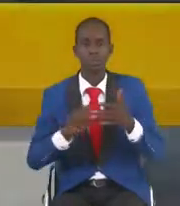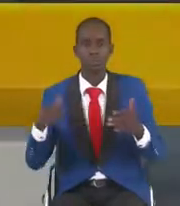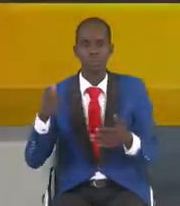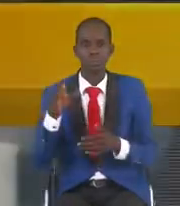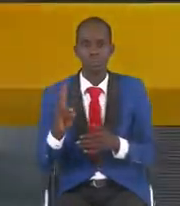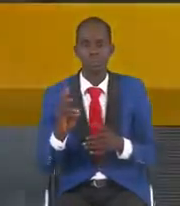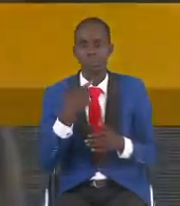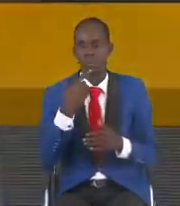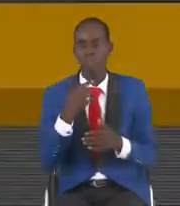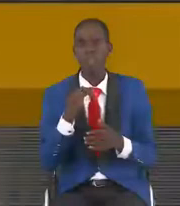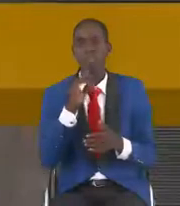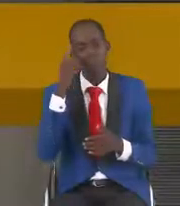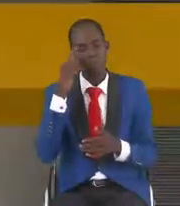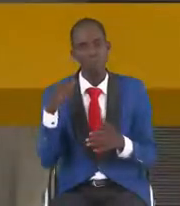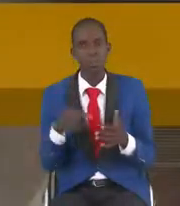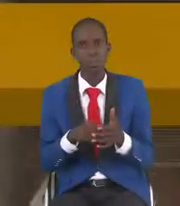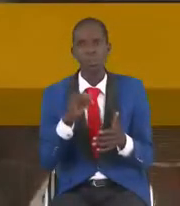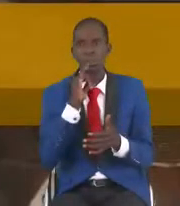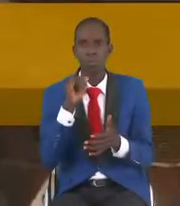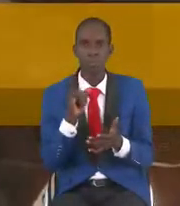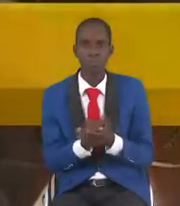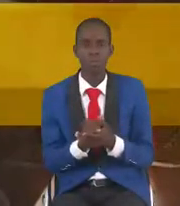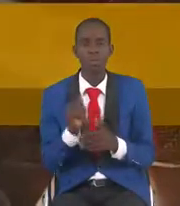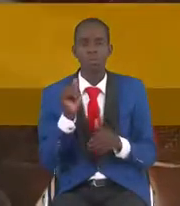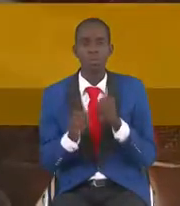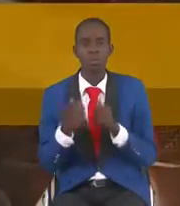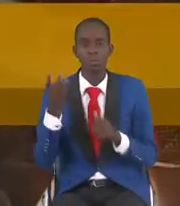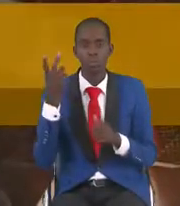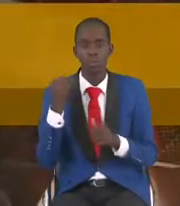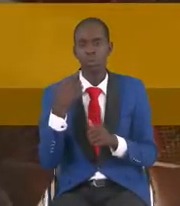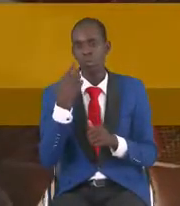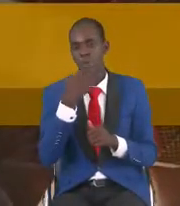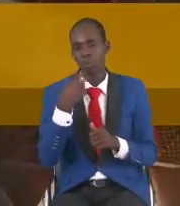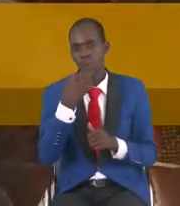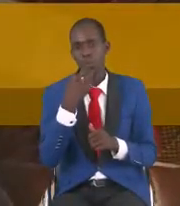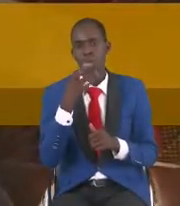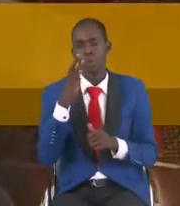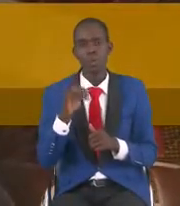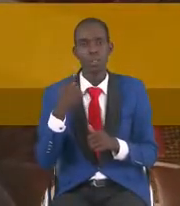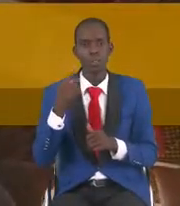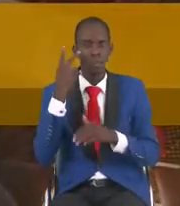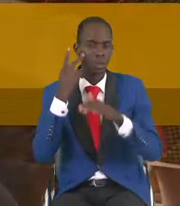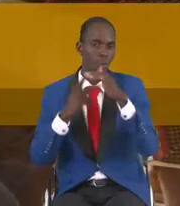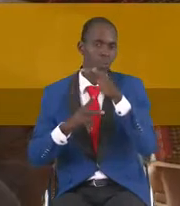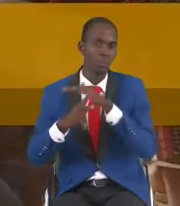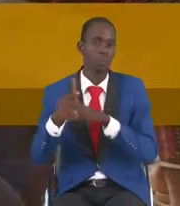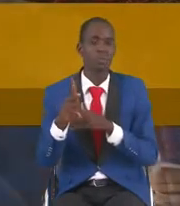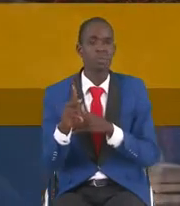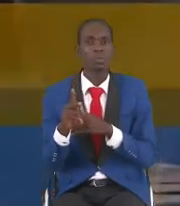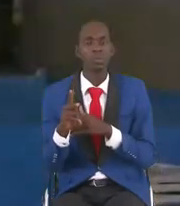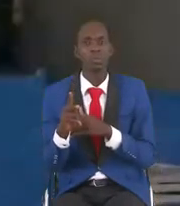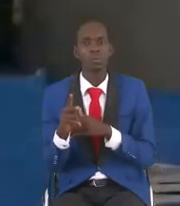is that which was spoken by the prophet Joel. Look at verse 17.